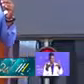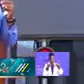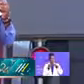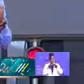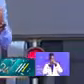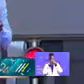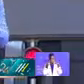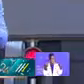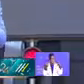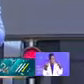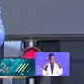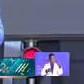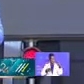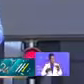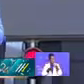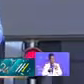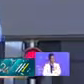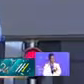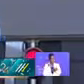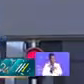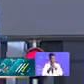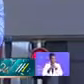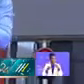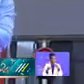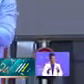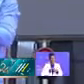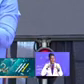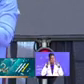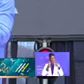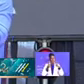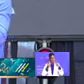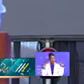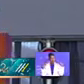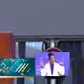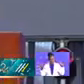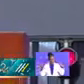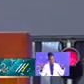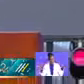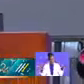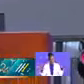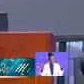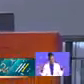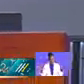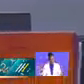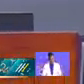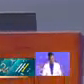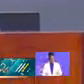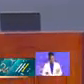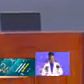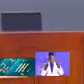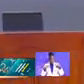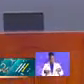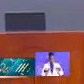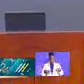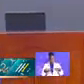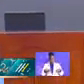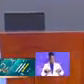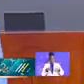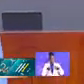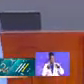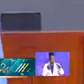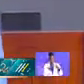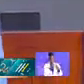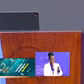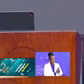of barness I saw angels lifting people from nothing